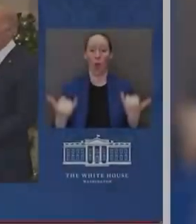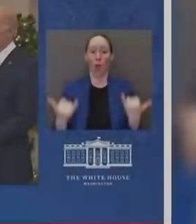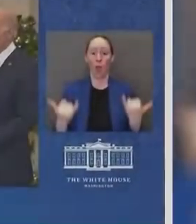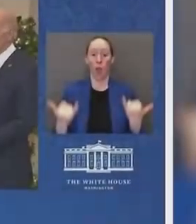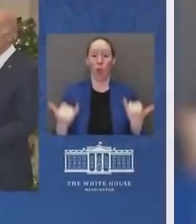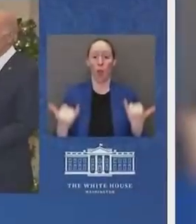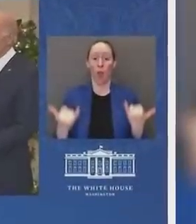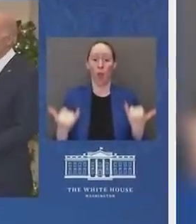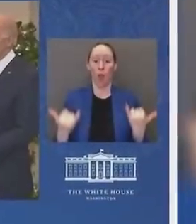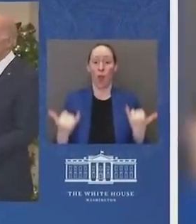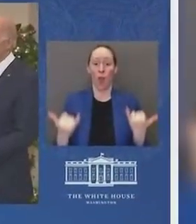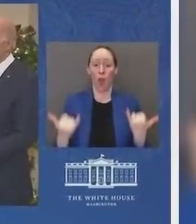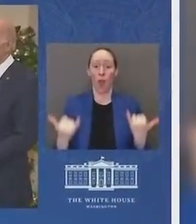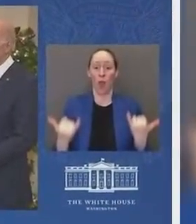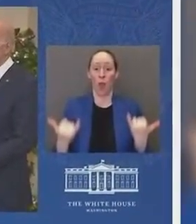and you inhaled.